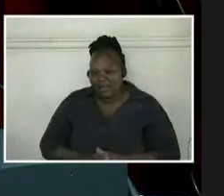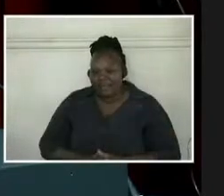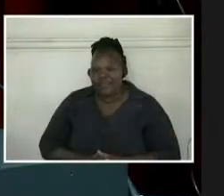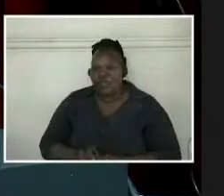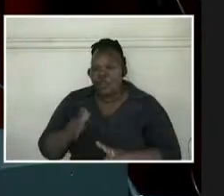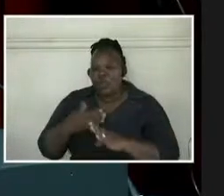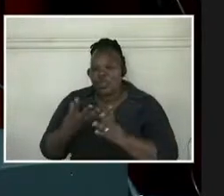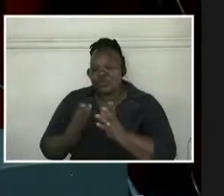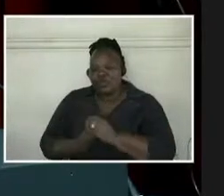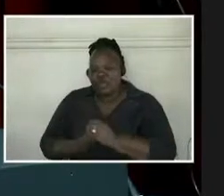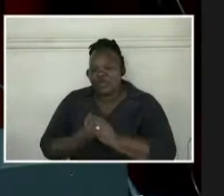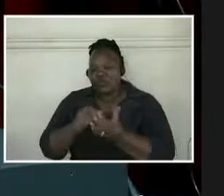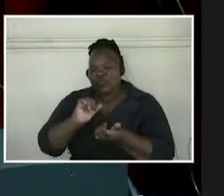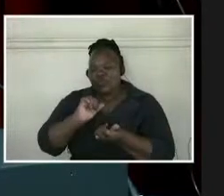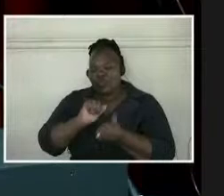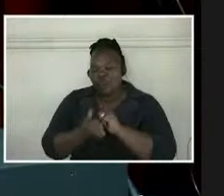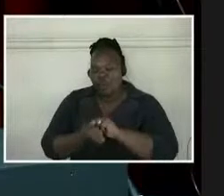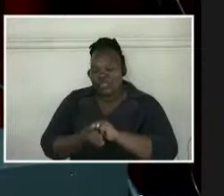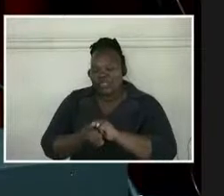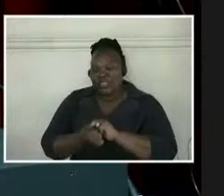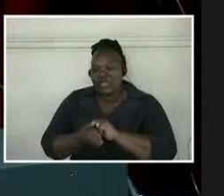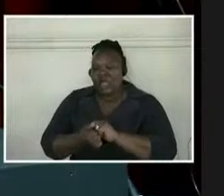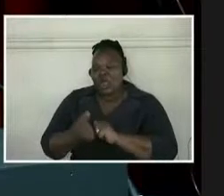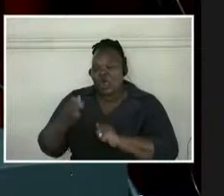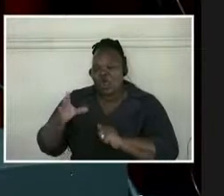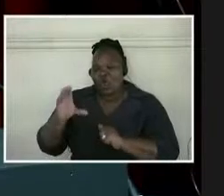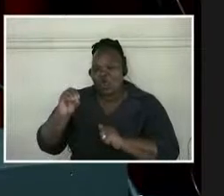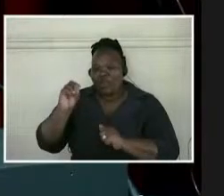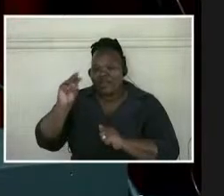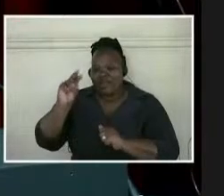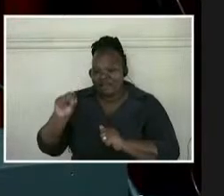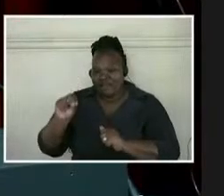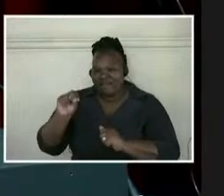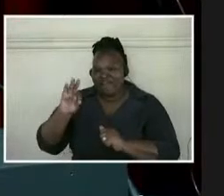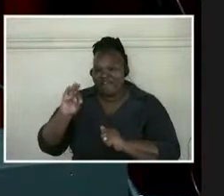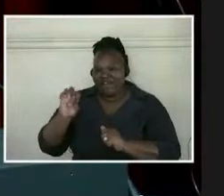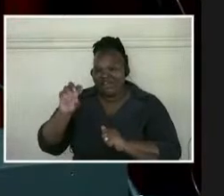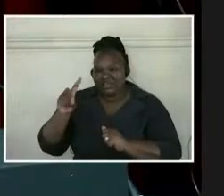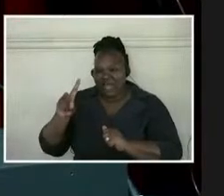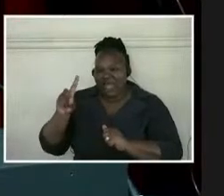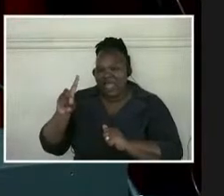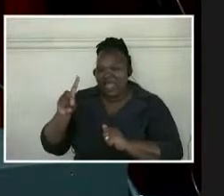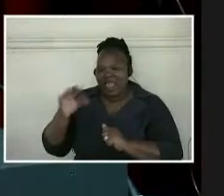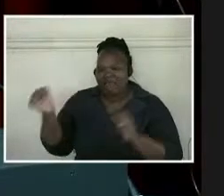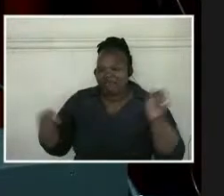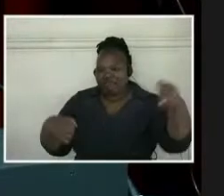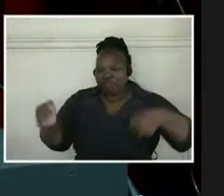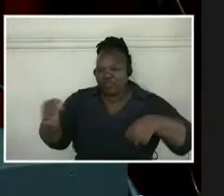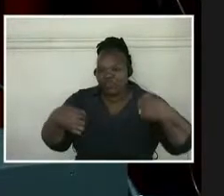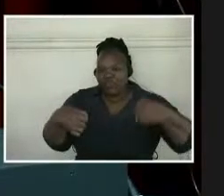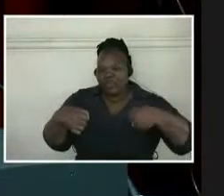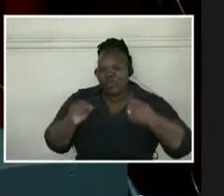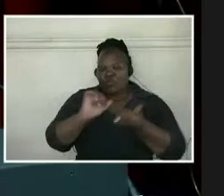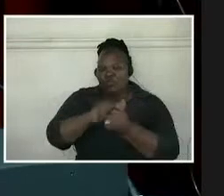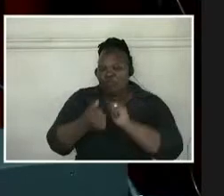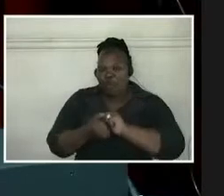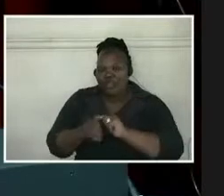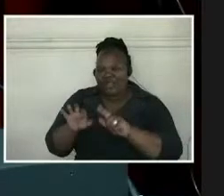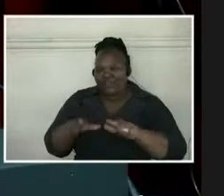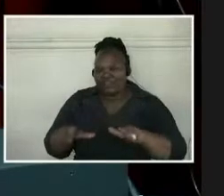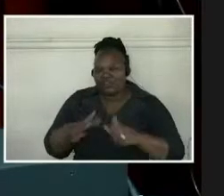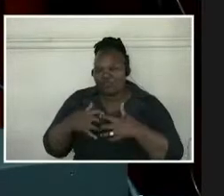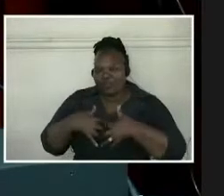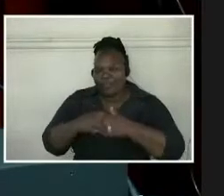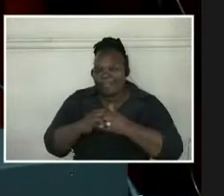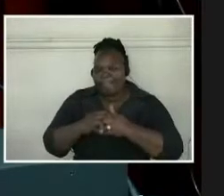kosovo natal sport confederation we have employed sport legends who are assisting with implementation